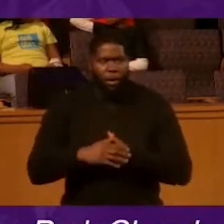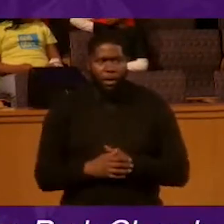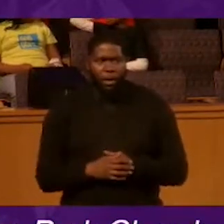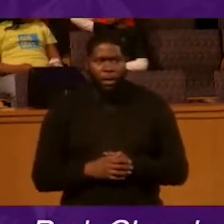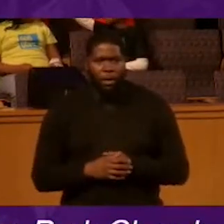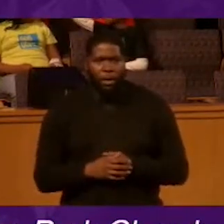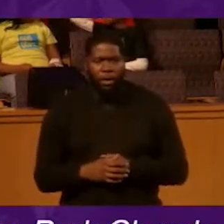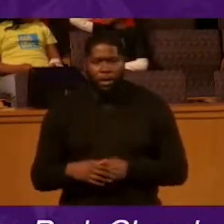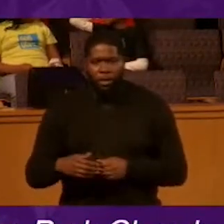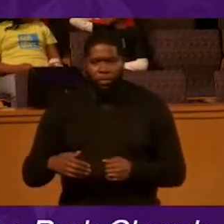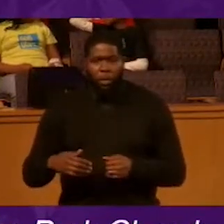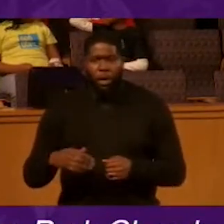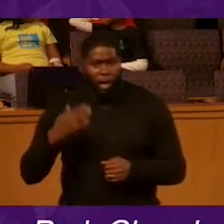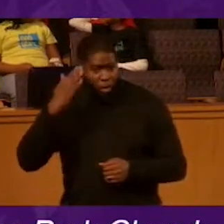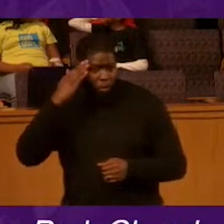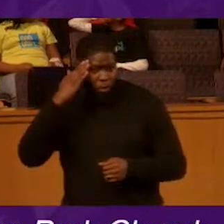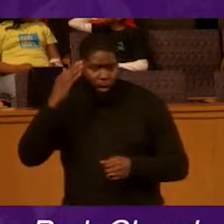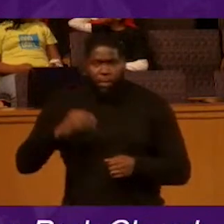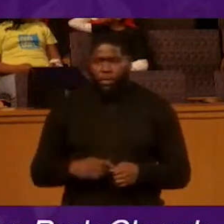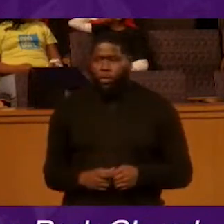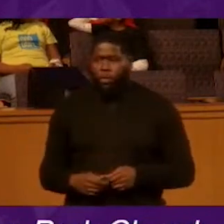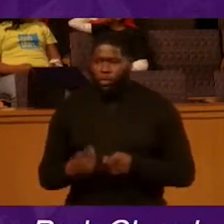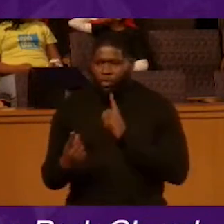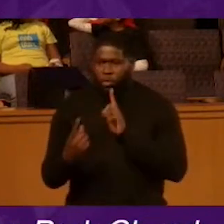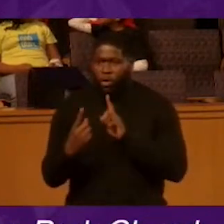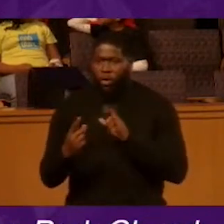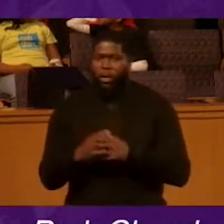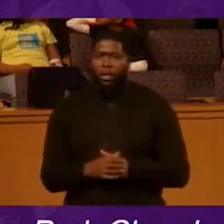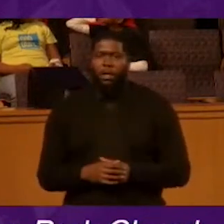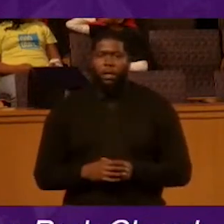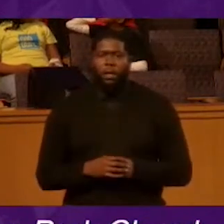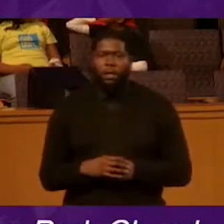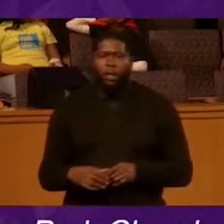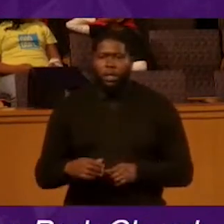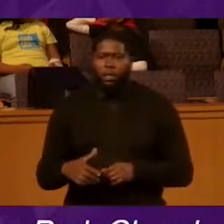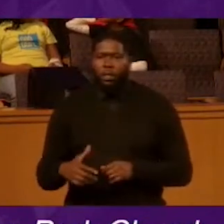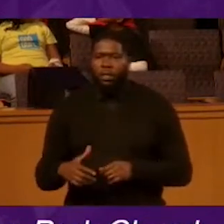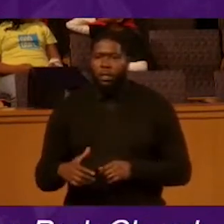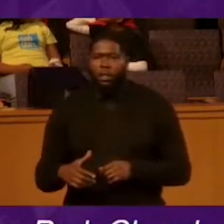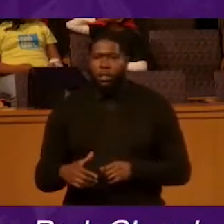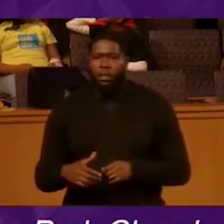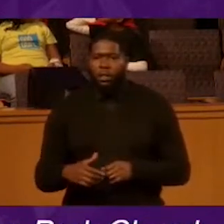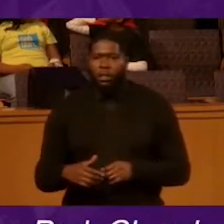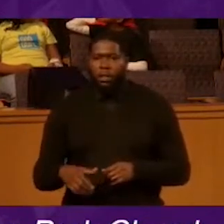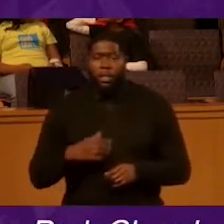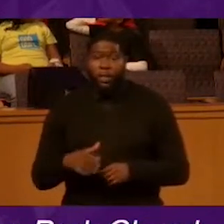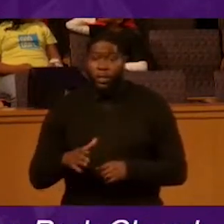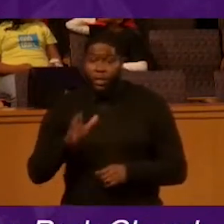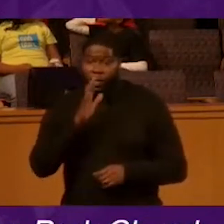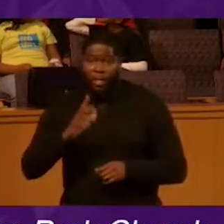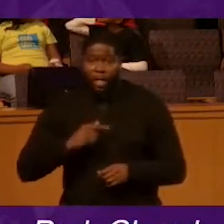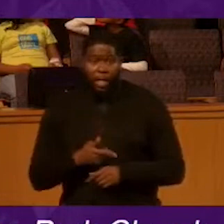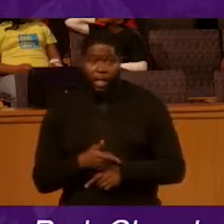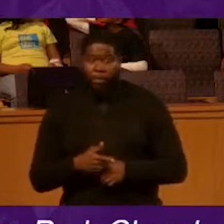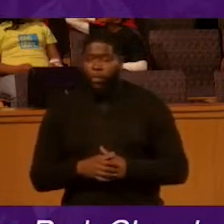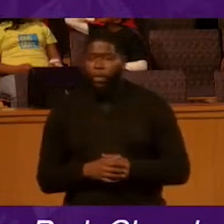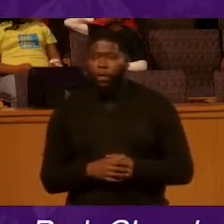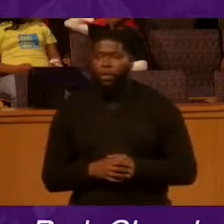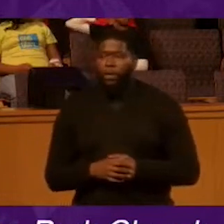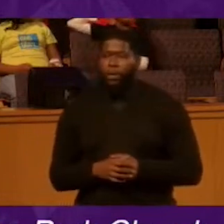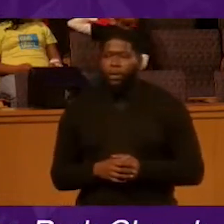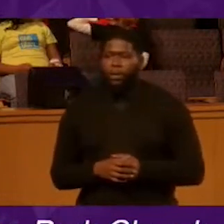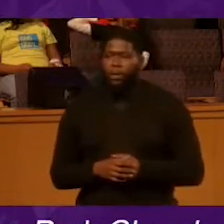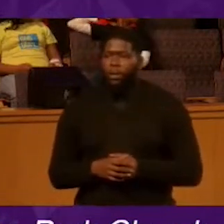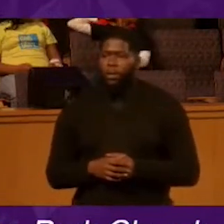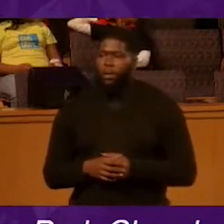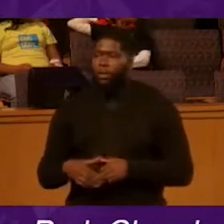I knew that I would interview you. And I thought, oh my goodness, that is so Lady Kim. Oh. So Lady Kim.